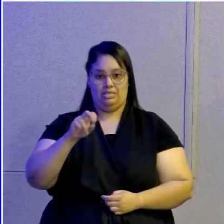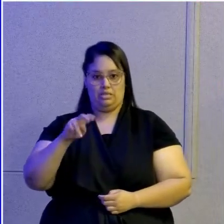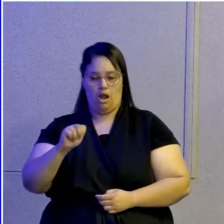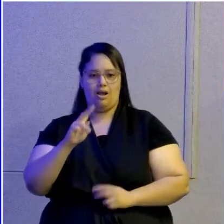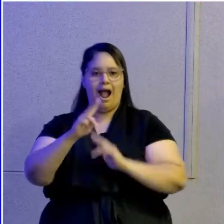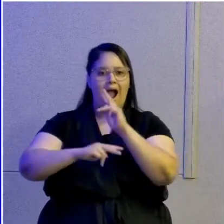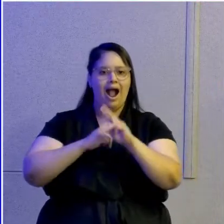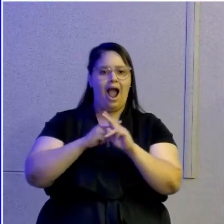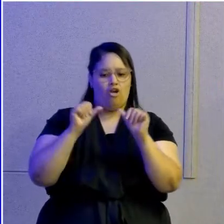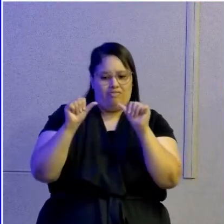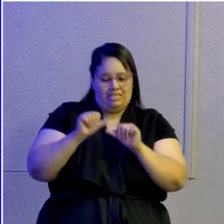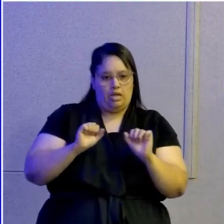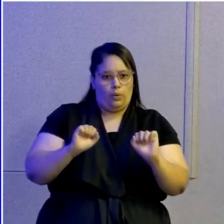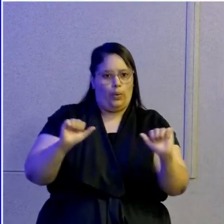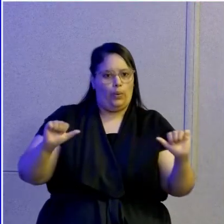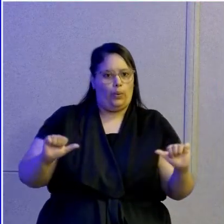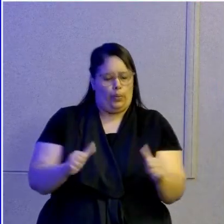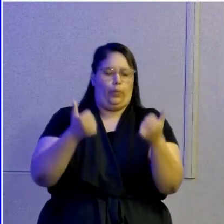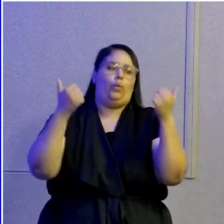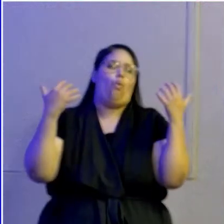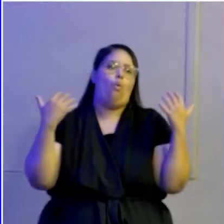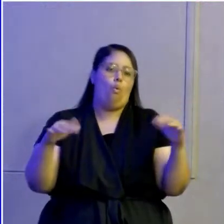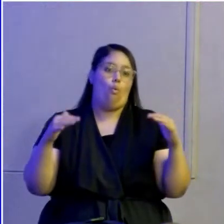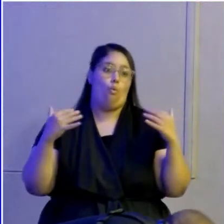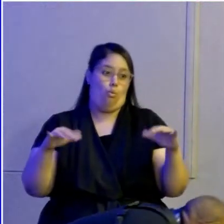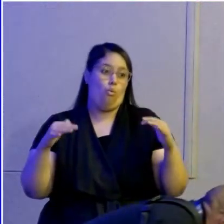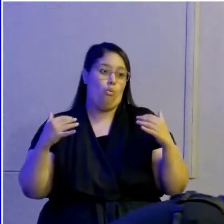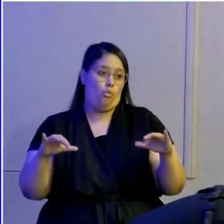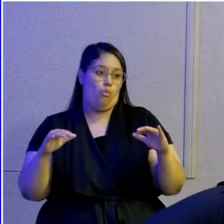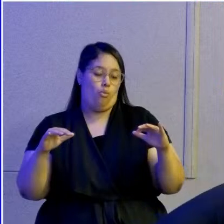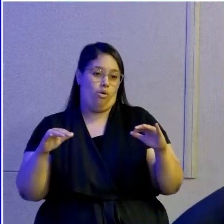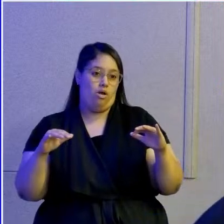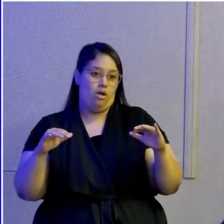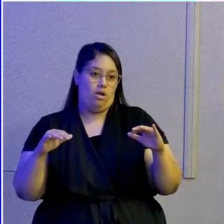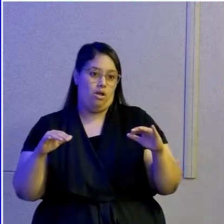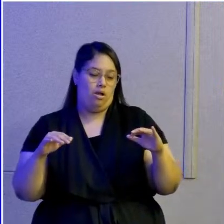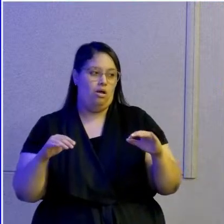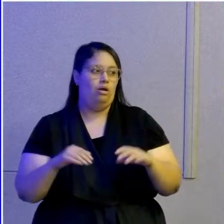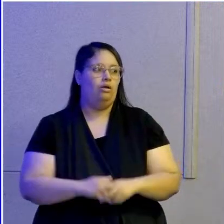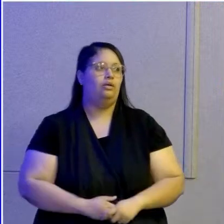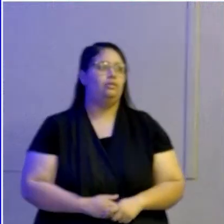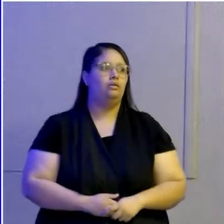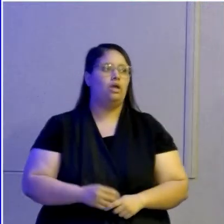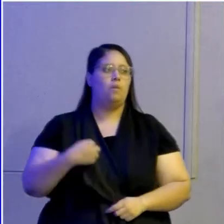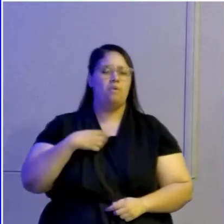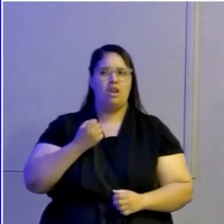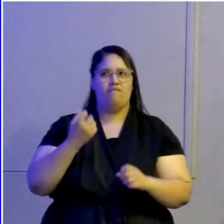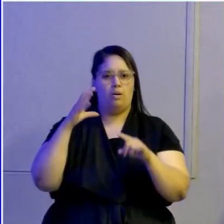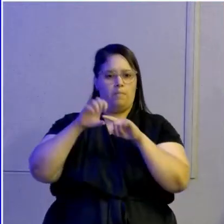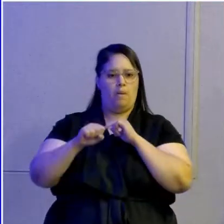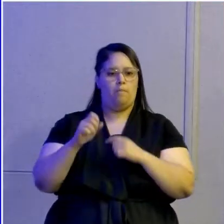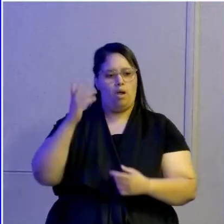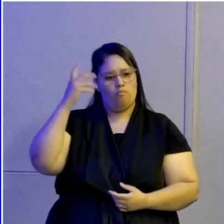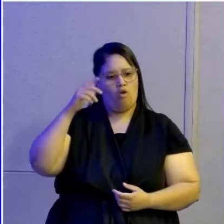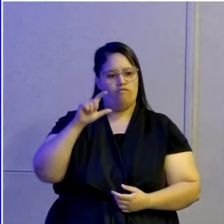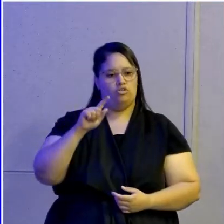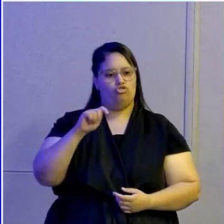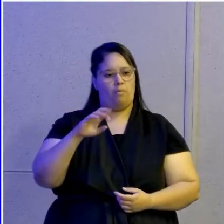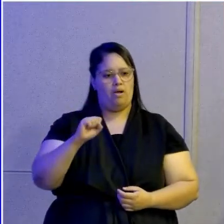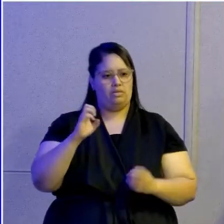do, this is excellence par excellence. A bit of a pun, anyway. I never realized that Prof. Chavasa had